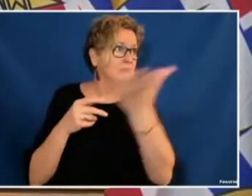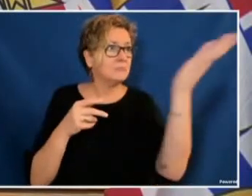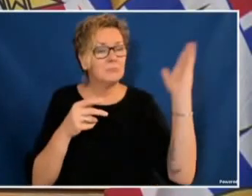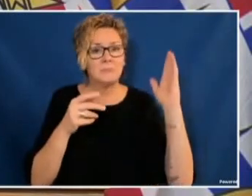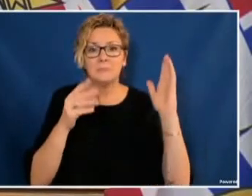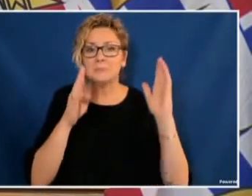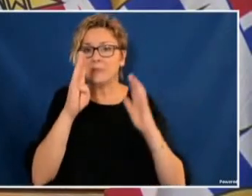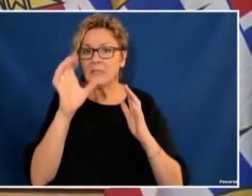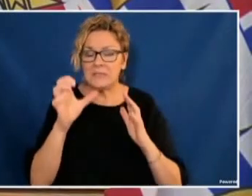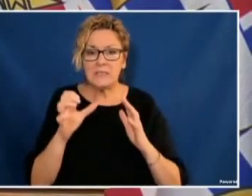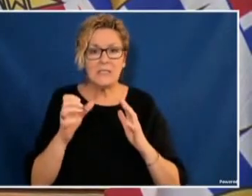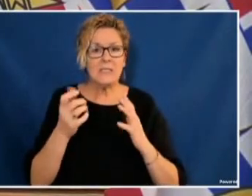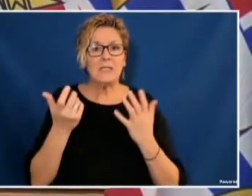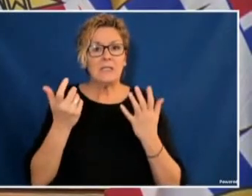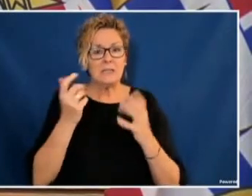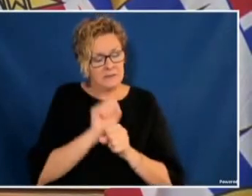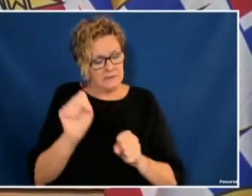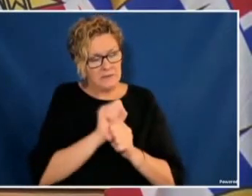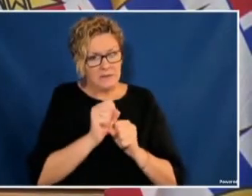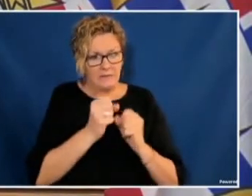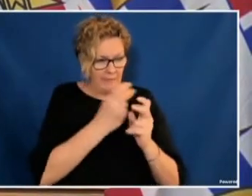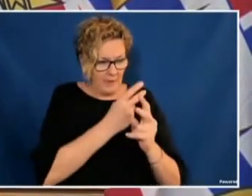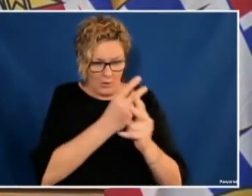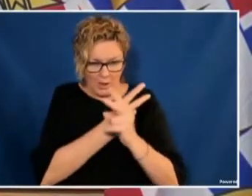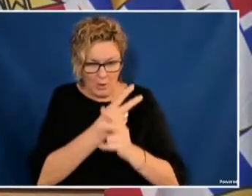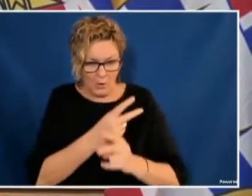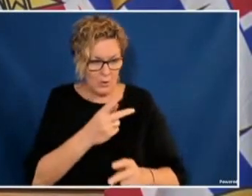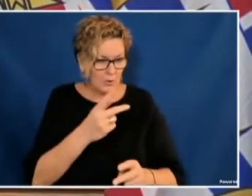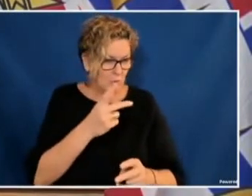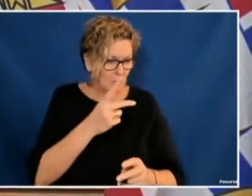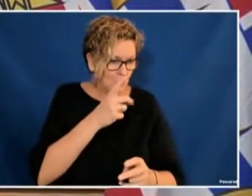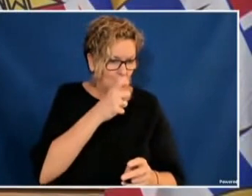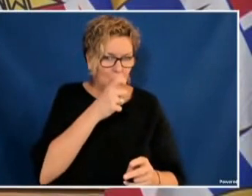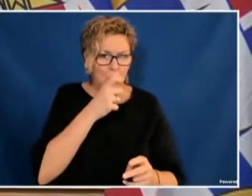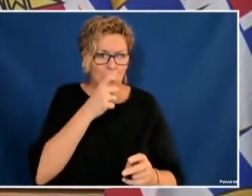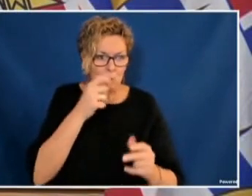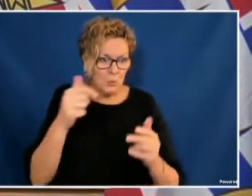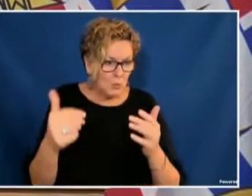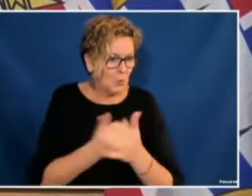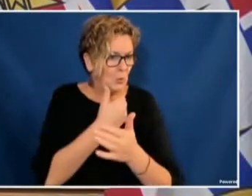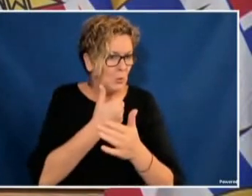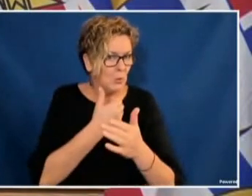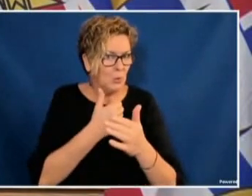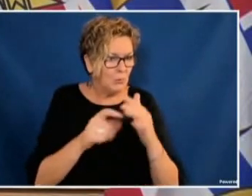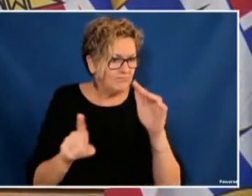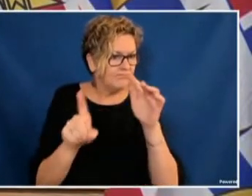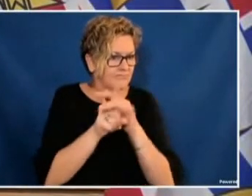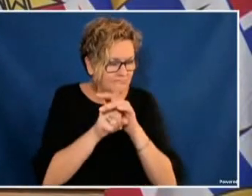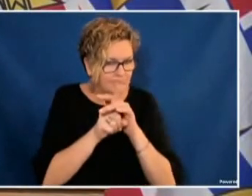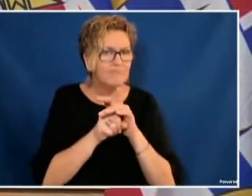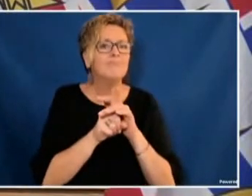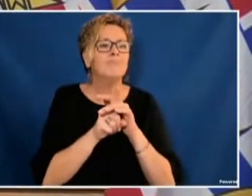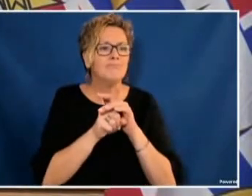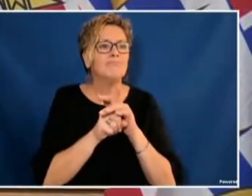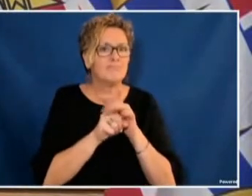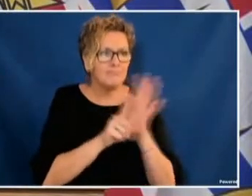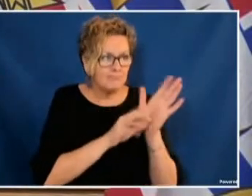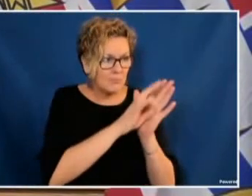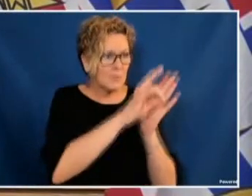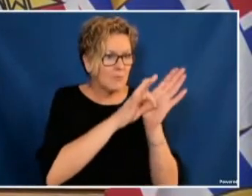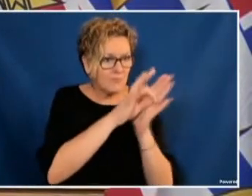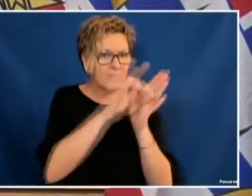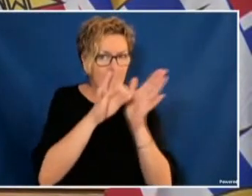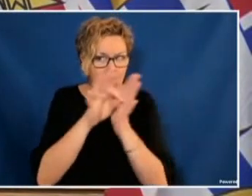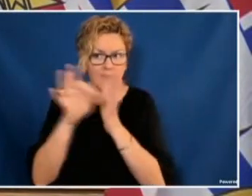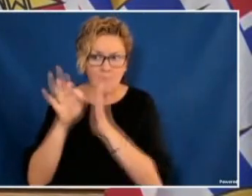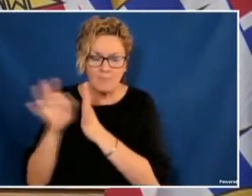our time focusing on addition and adding the numbers and being able to reconcile databases and able to use